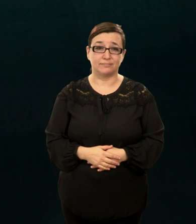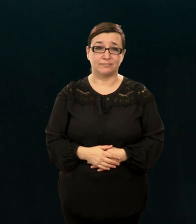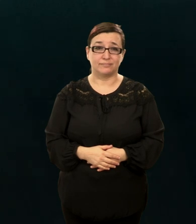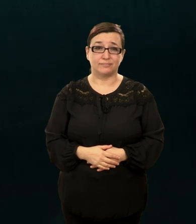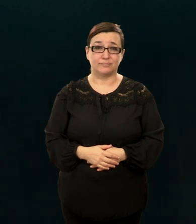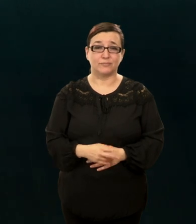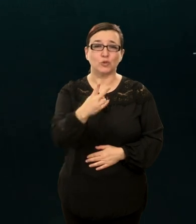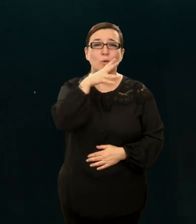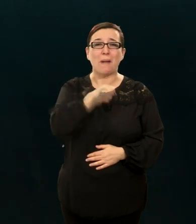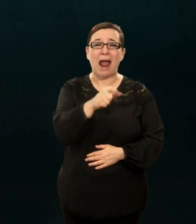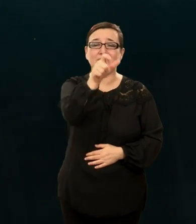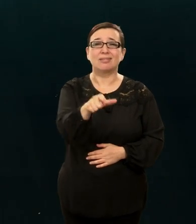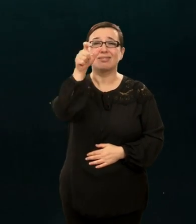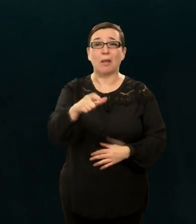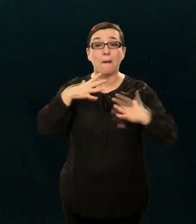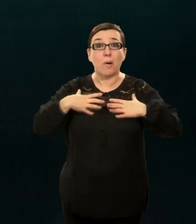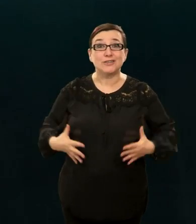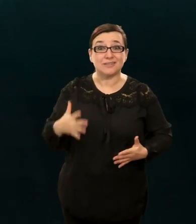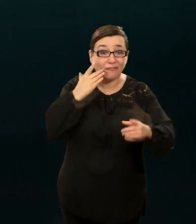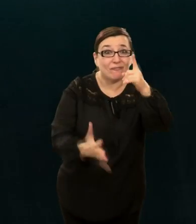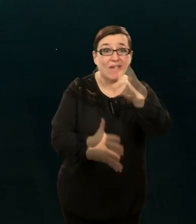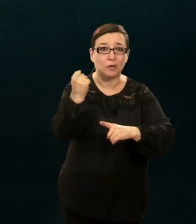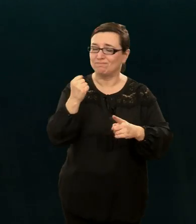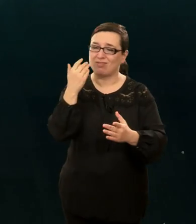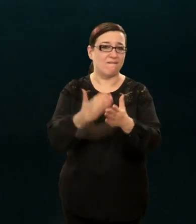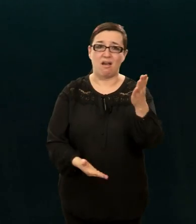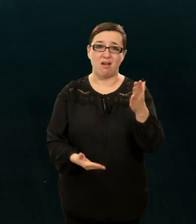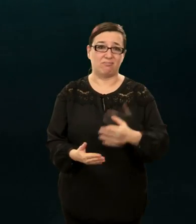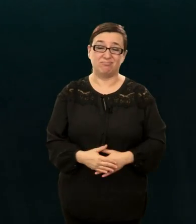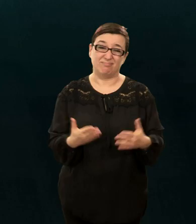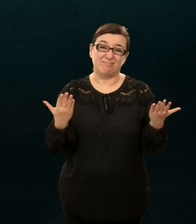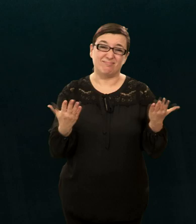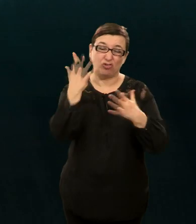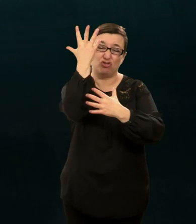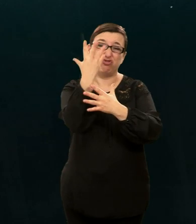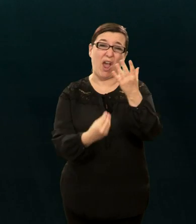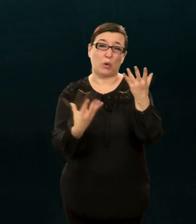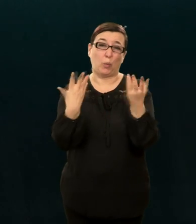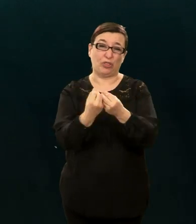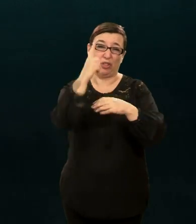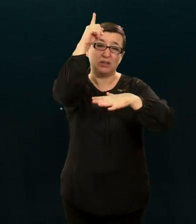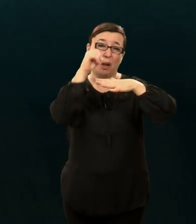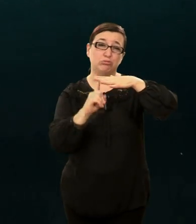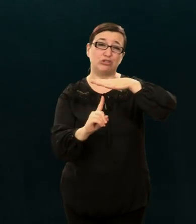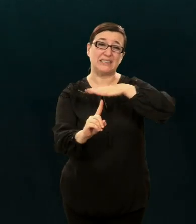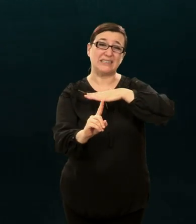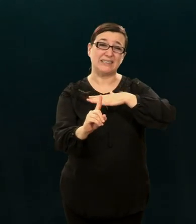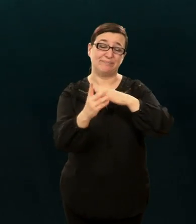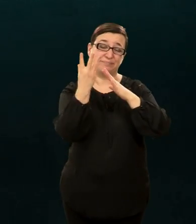The bodies of Fasson and Grazier were never recovered. Almost certainly they drowned, trapped in the sinking